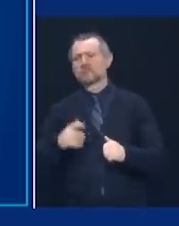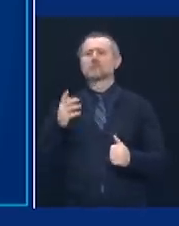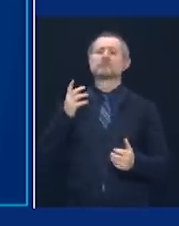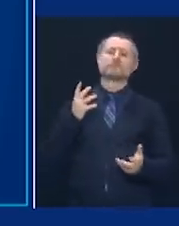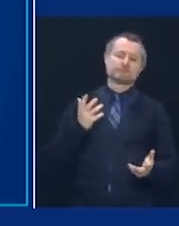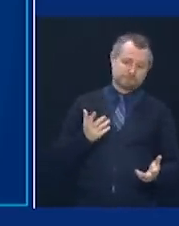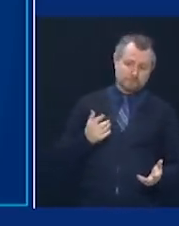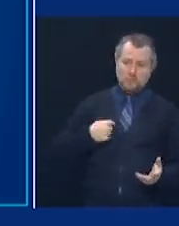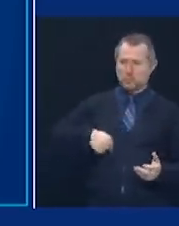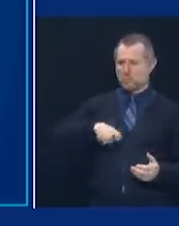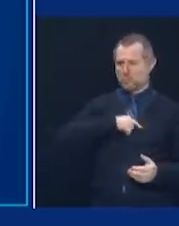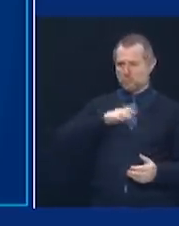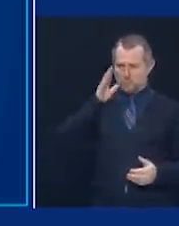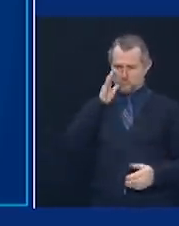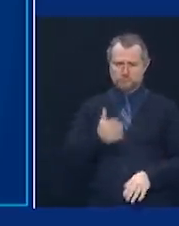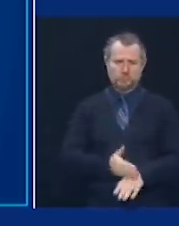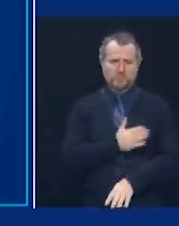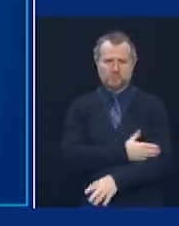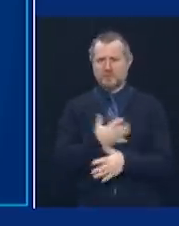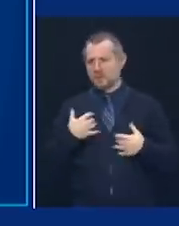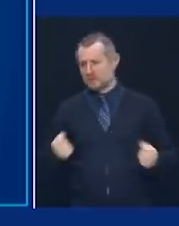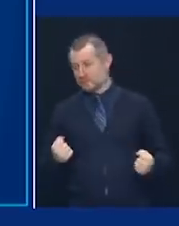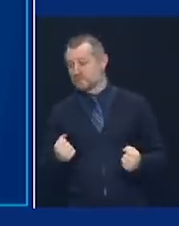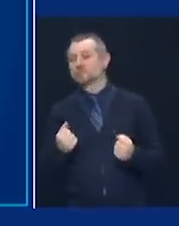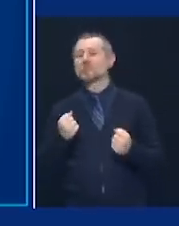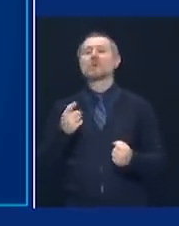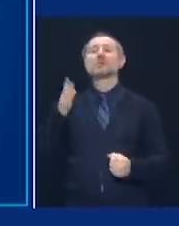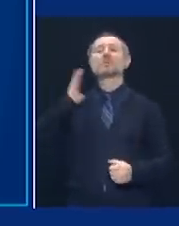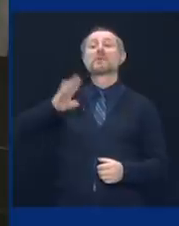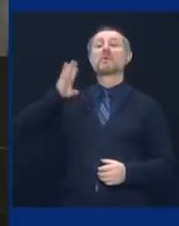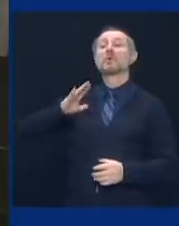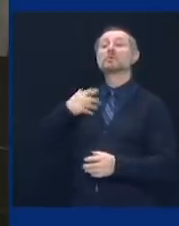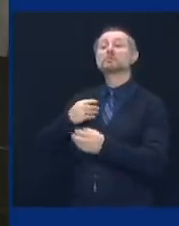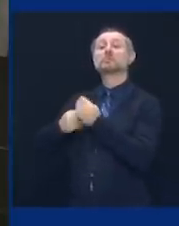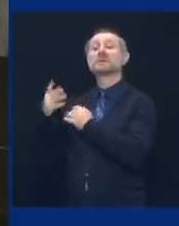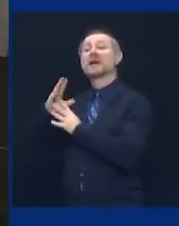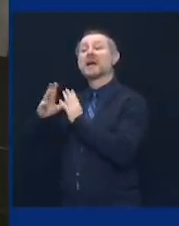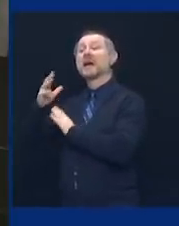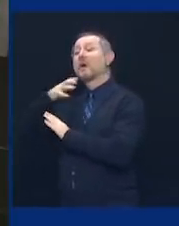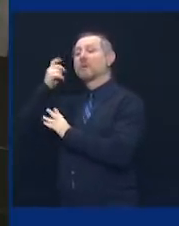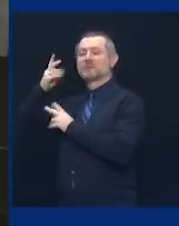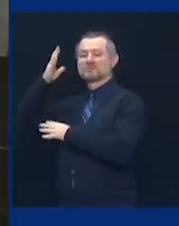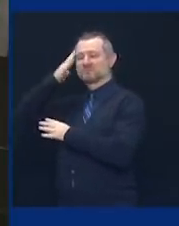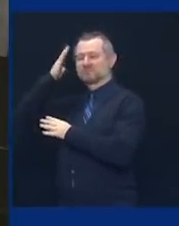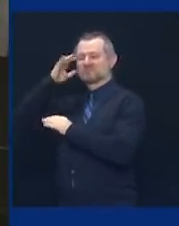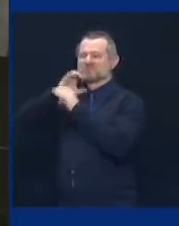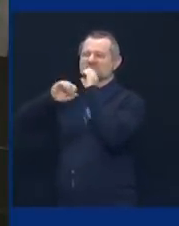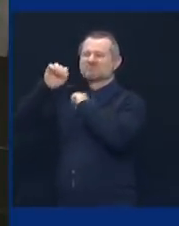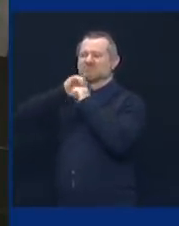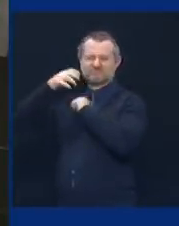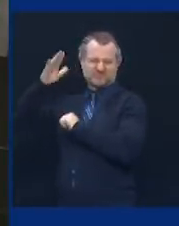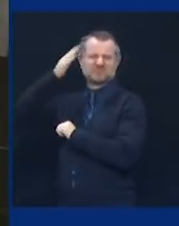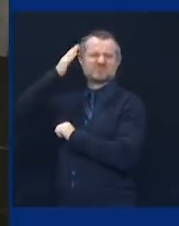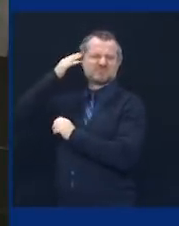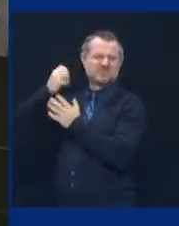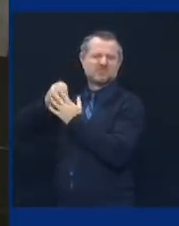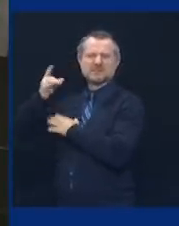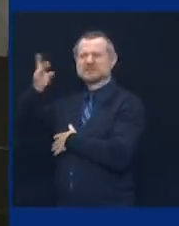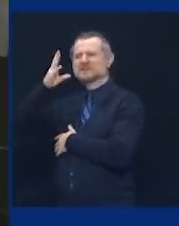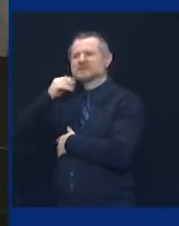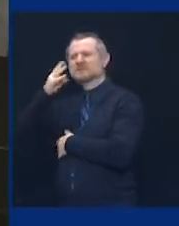for it. You know, generations have gone through tough times. Generations have gone through wars. They've gone